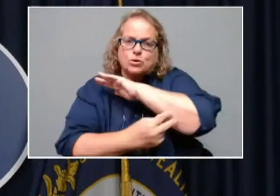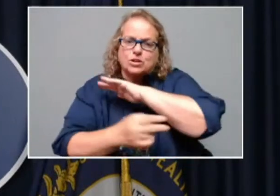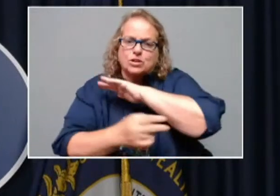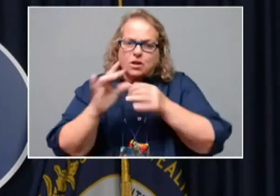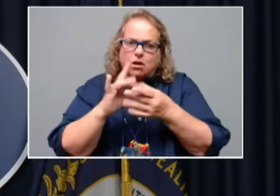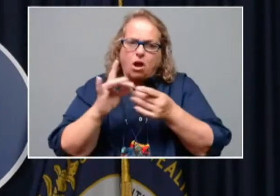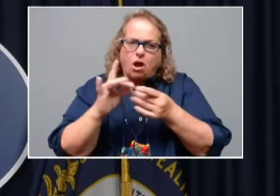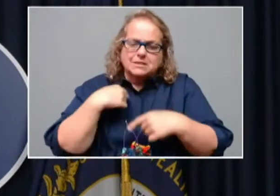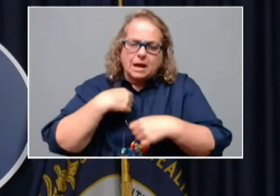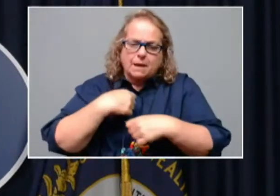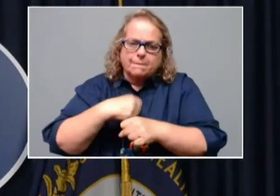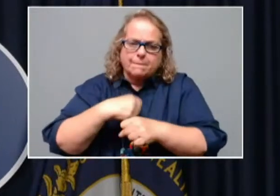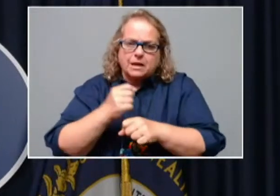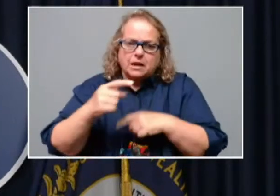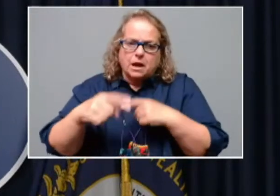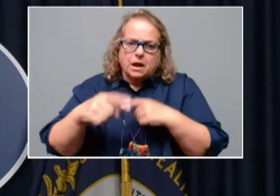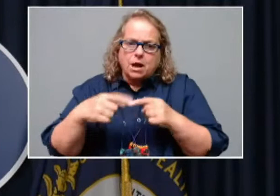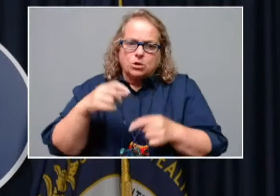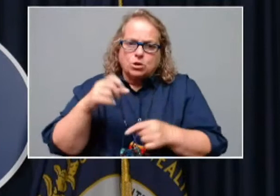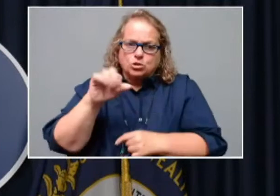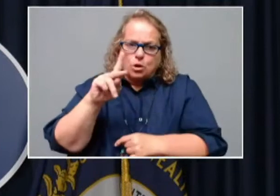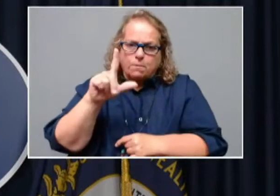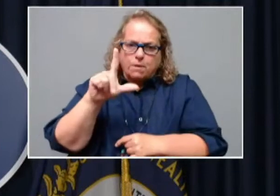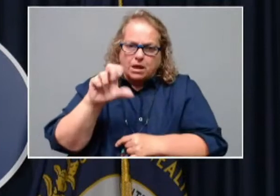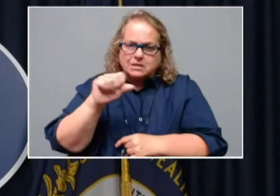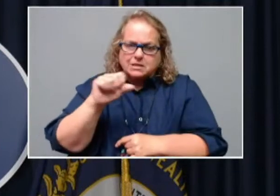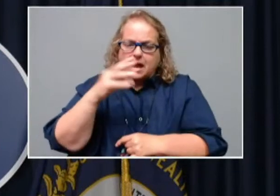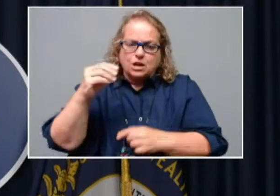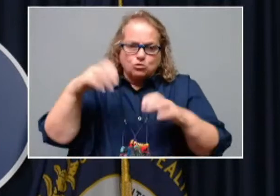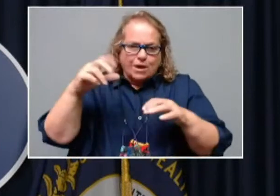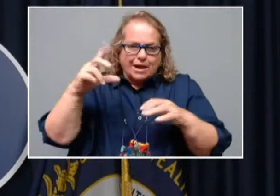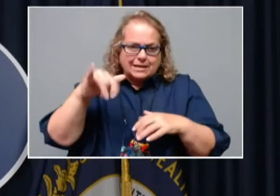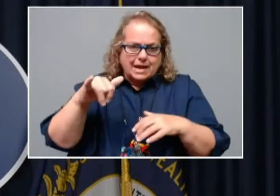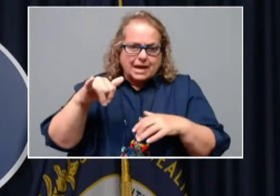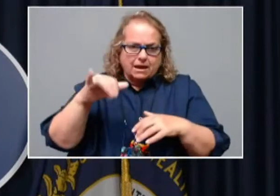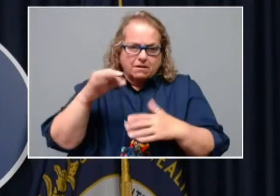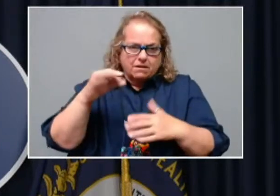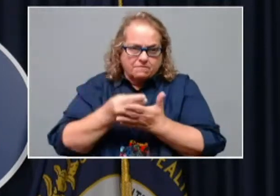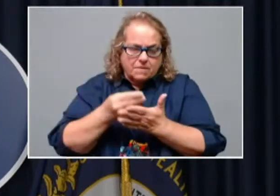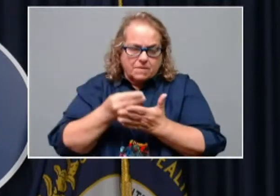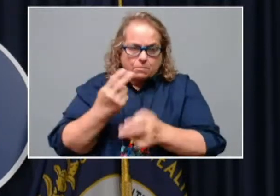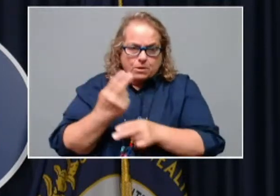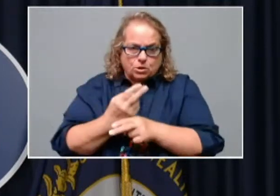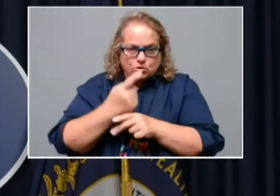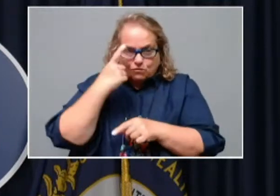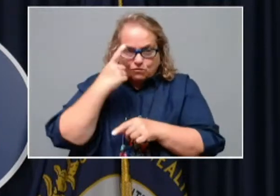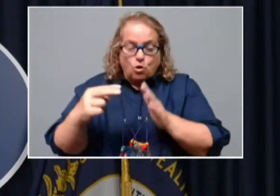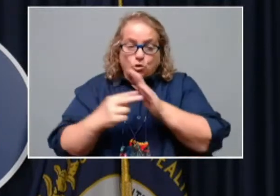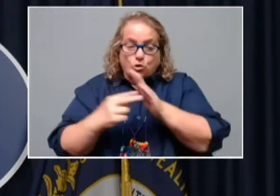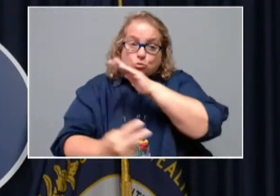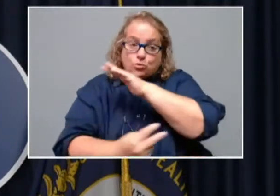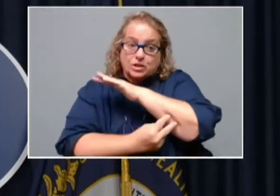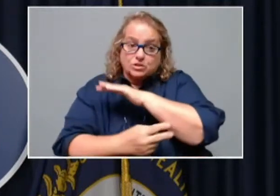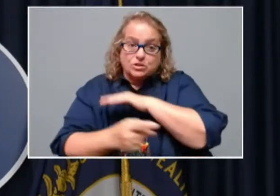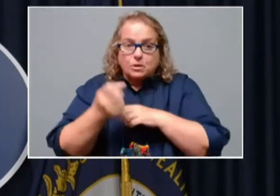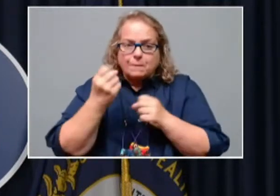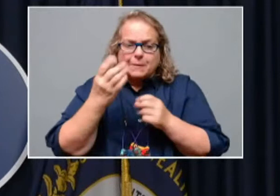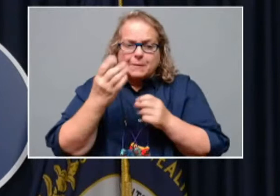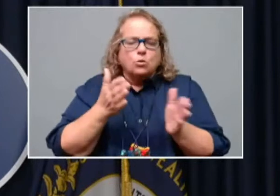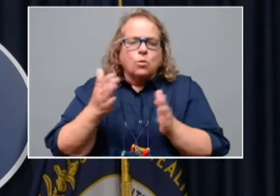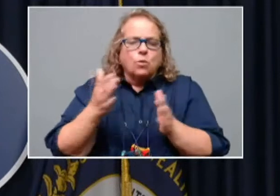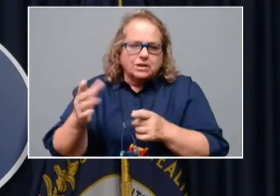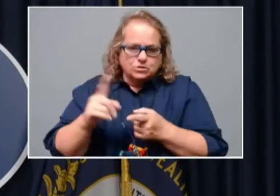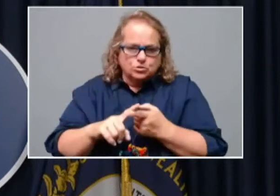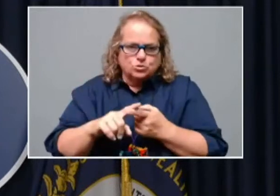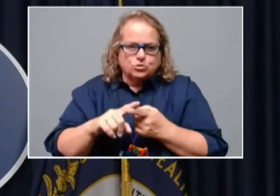about surplus and rainy day funds being used for the bridge. Listen, there are a lot of ways to skin a cat. For